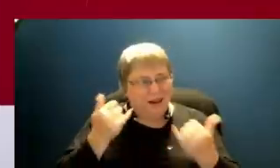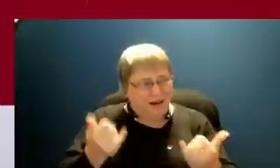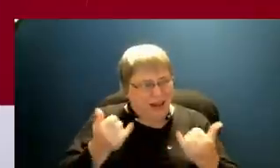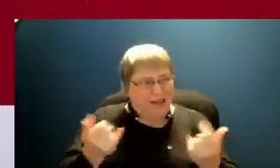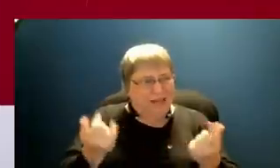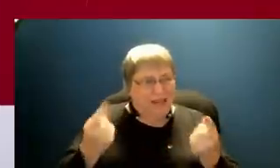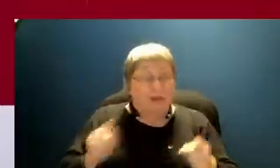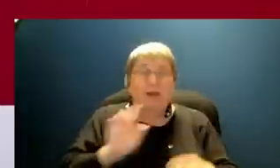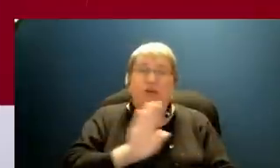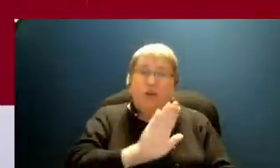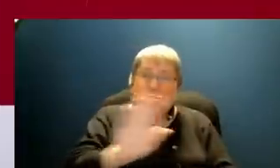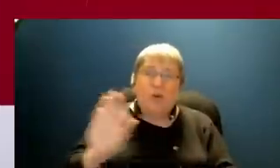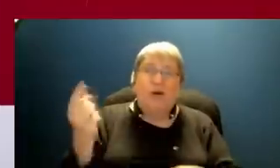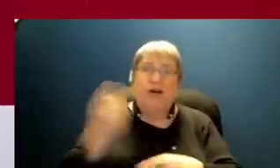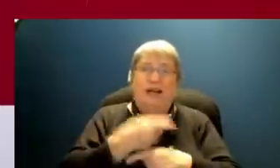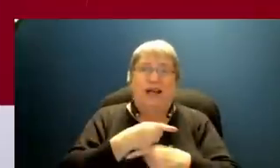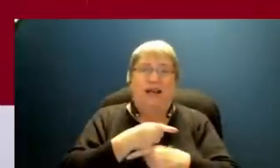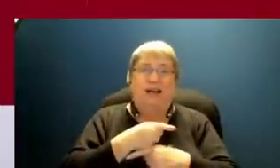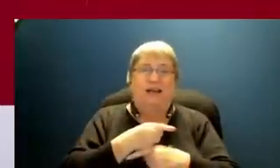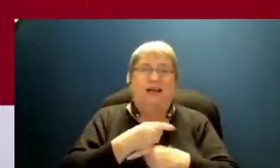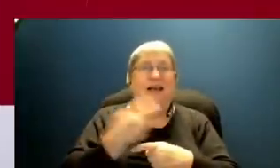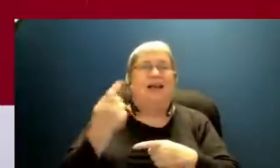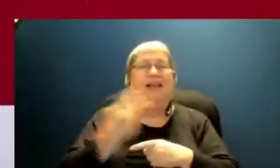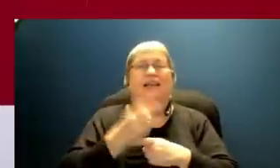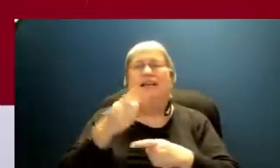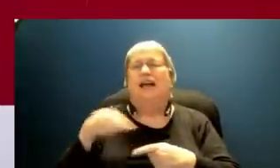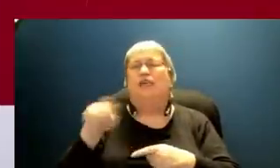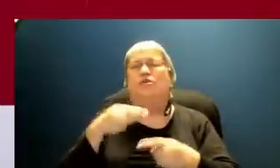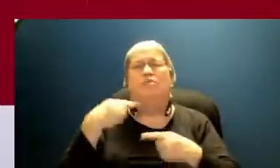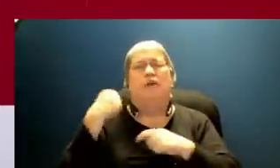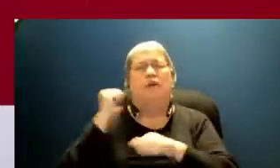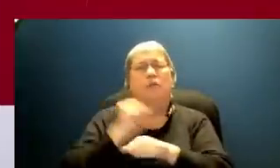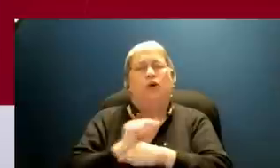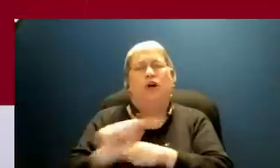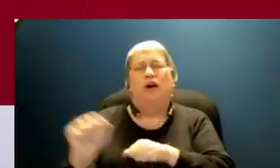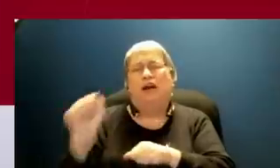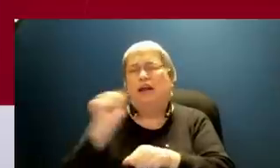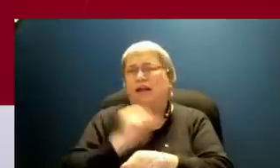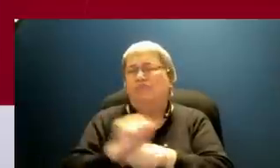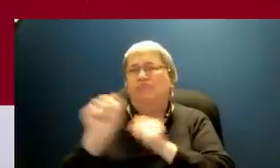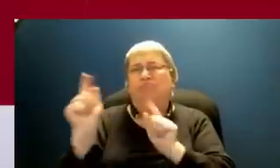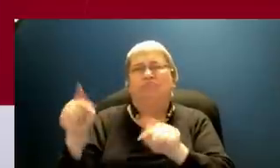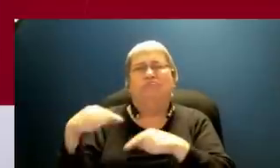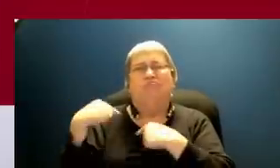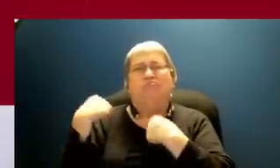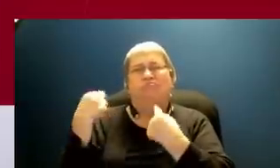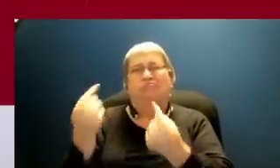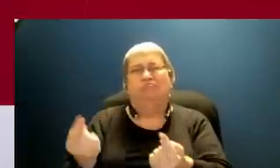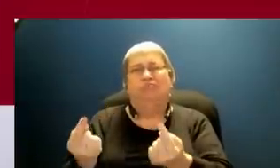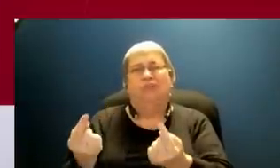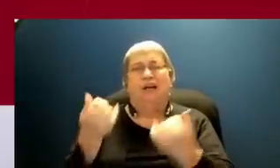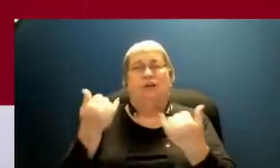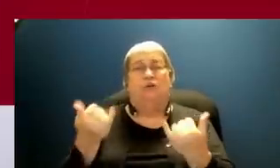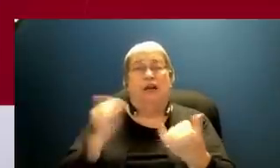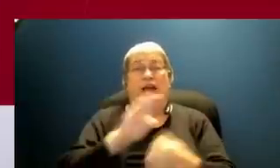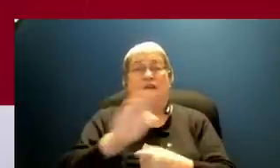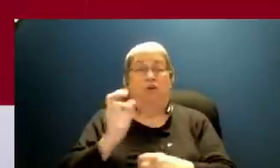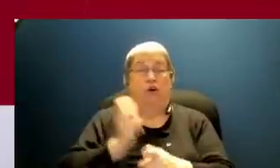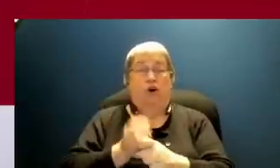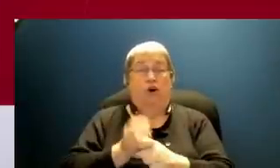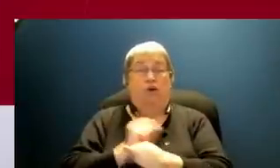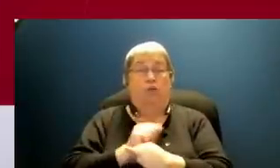day. The day that you have all been working so hard for. Today, your hard work has paid